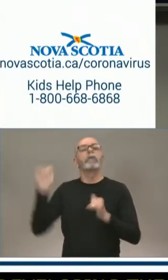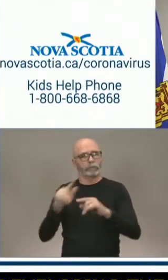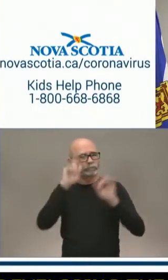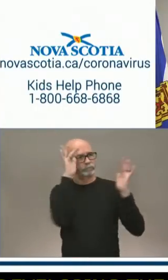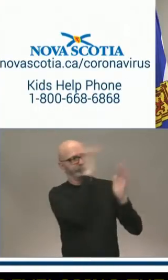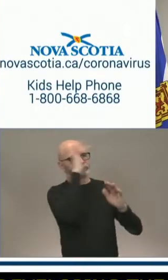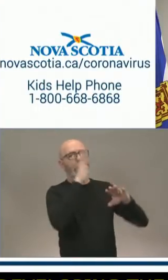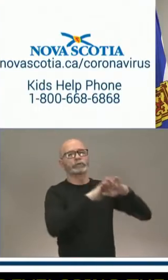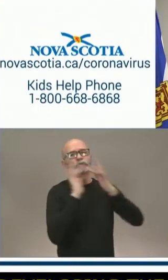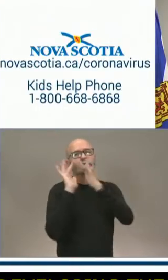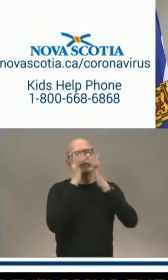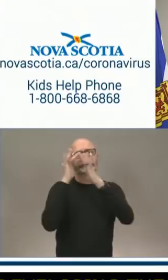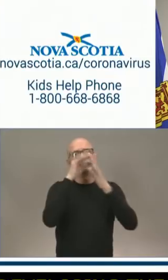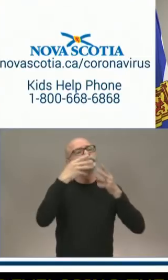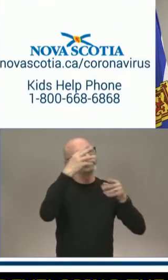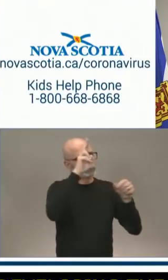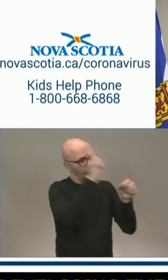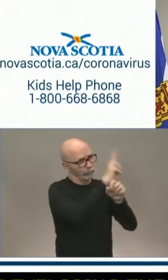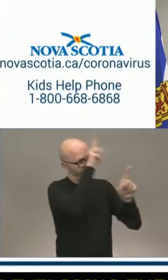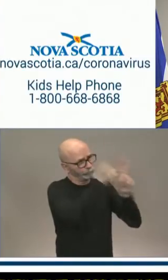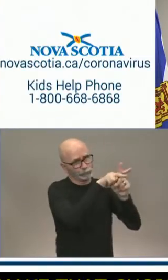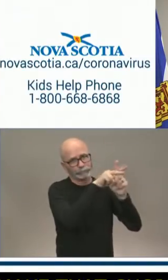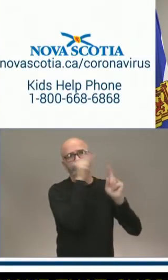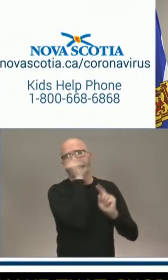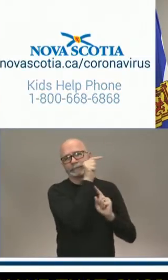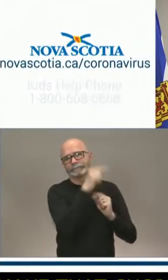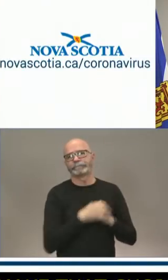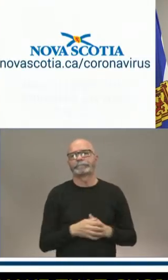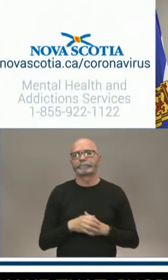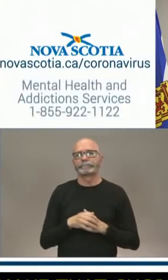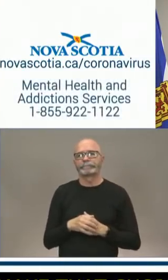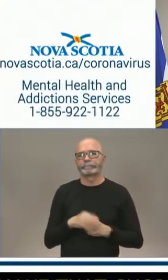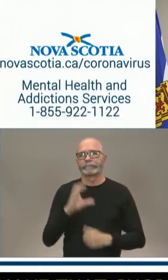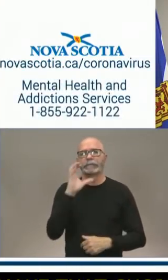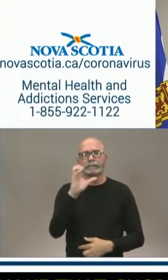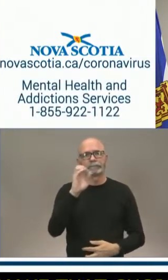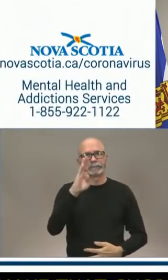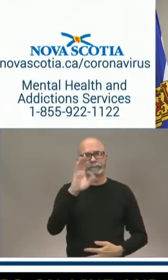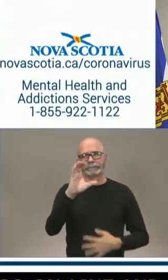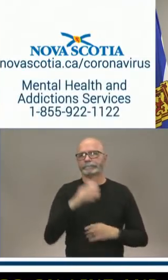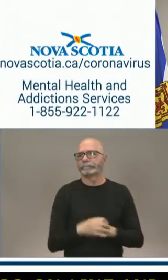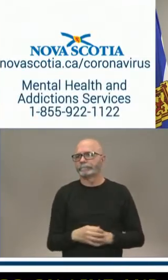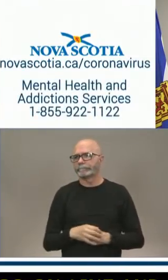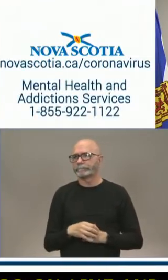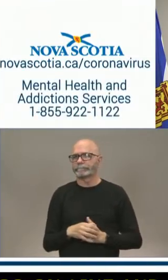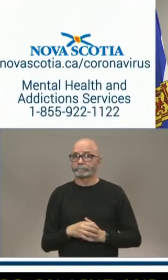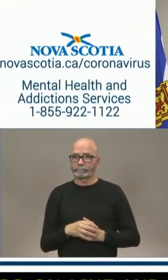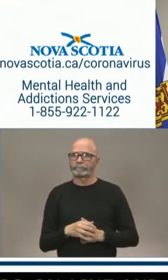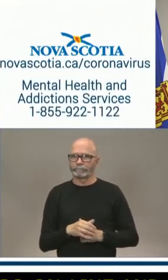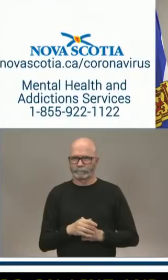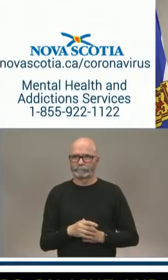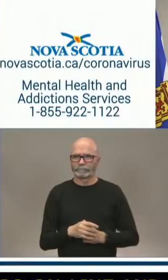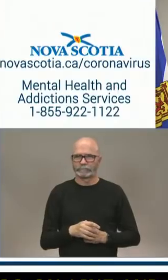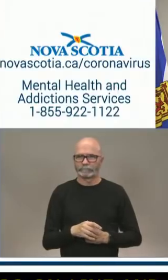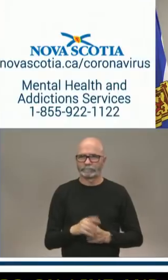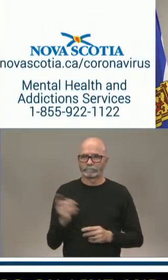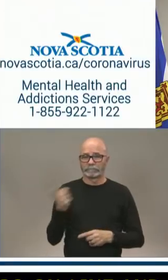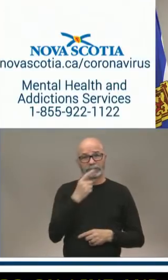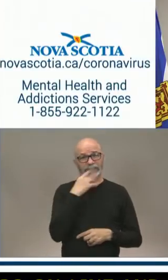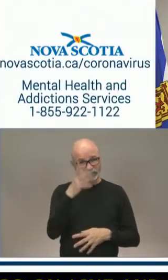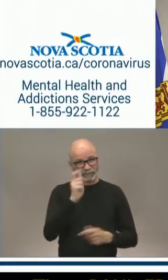we'll go to Paul Withers from CBC. Go ahead, Paul. Hi, I just want to follow up the point. So what does change after you have the one